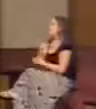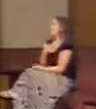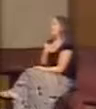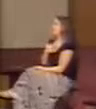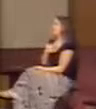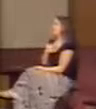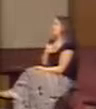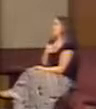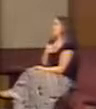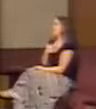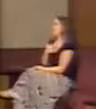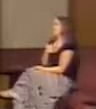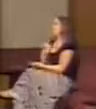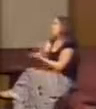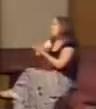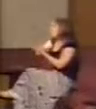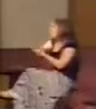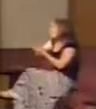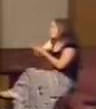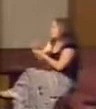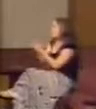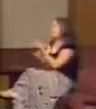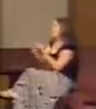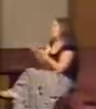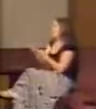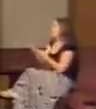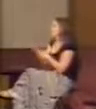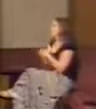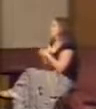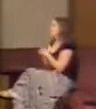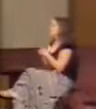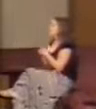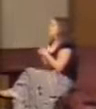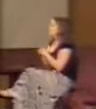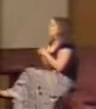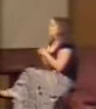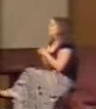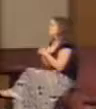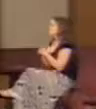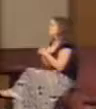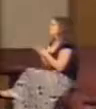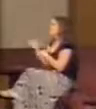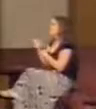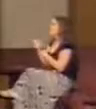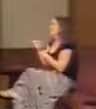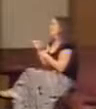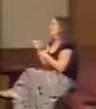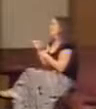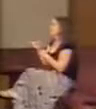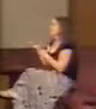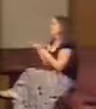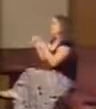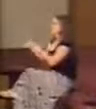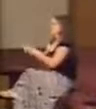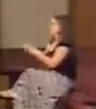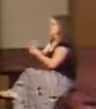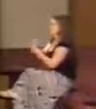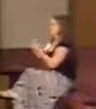And so he said, clean them. Clean them off. And I like dishwashing liquid. That cleans your hands better than anything